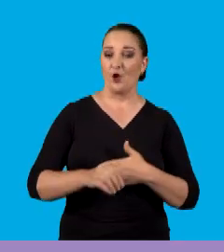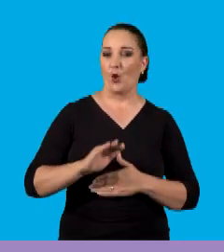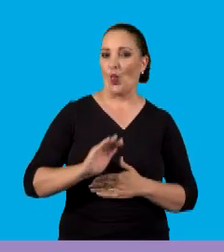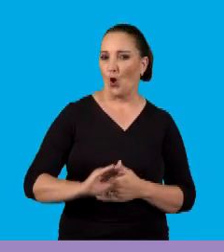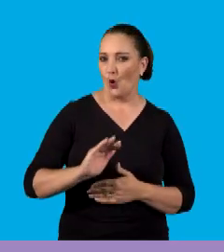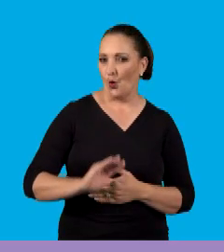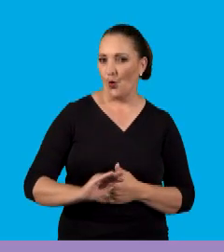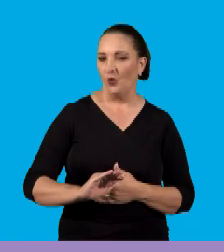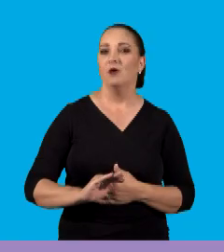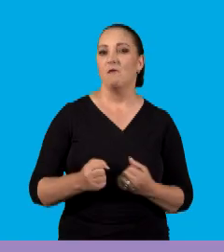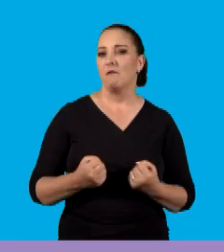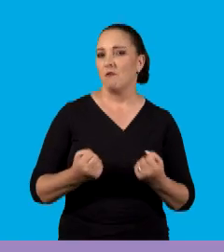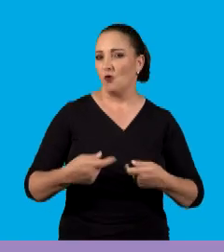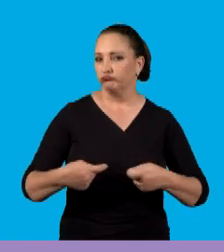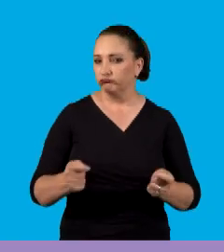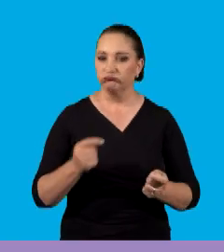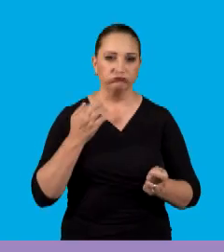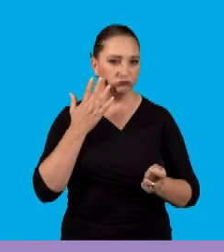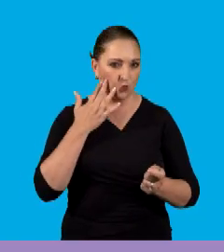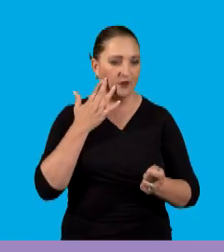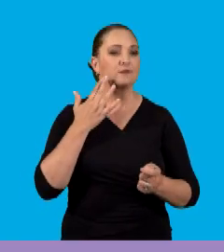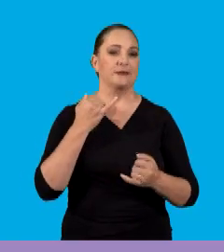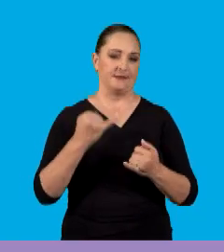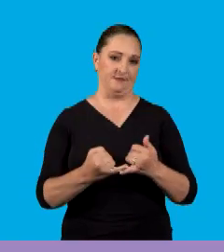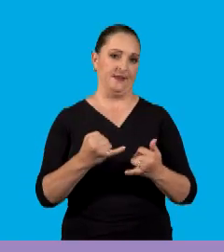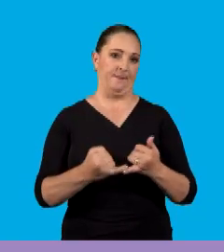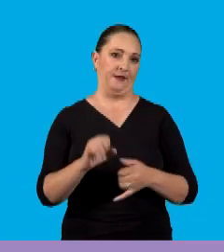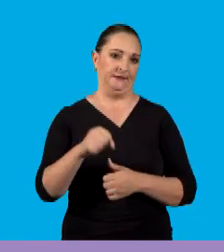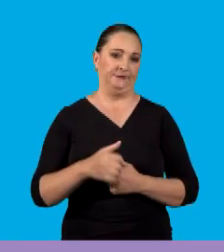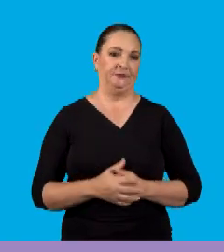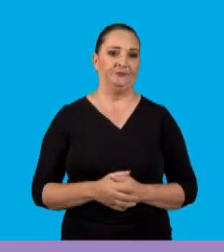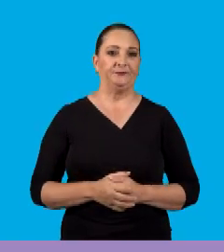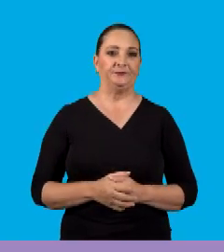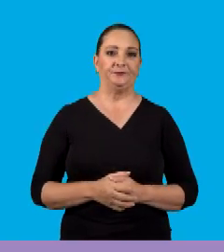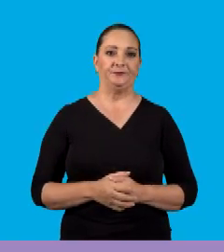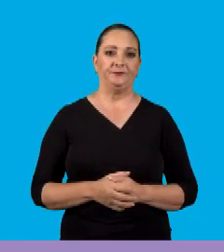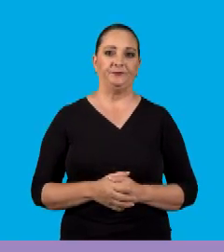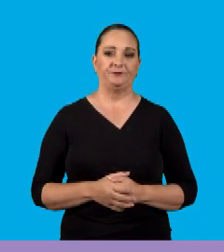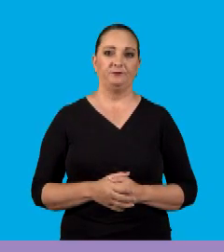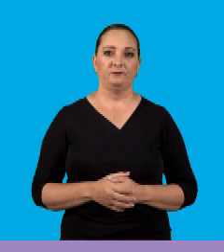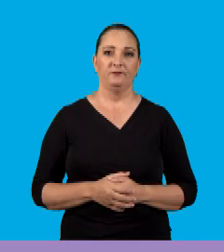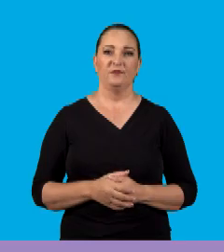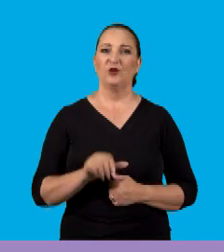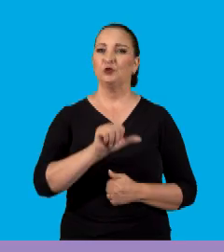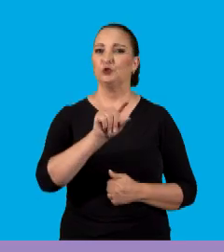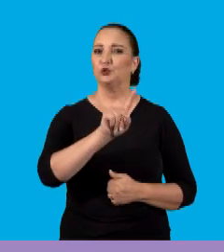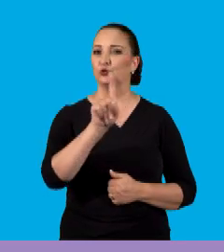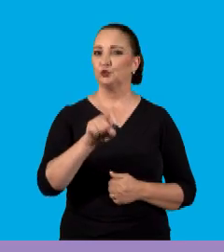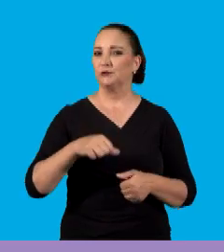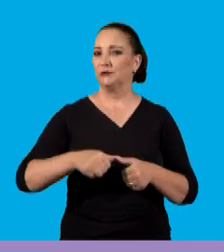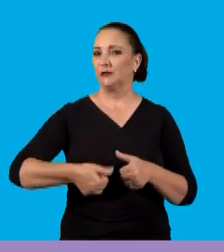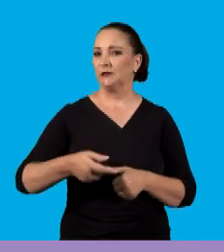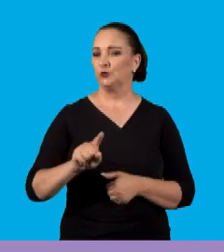the lowest number of cars sold was indeed September. The